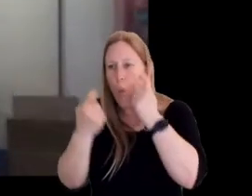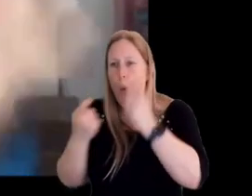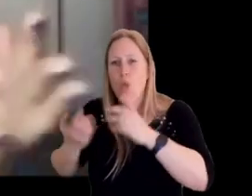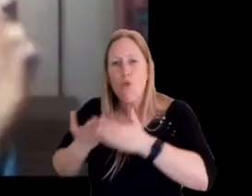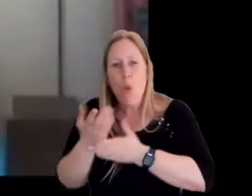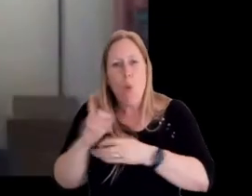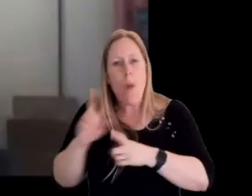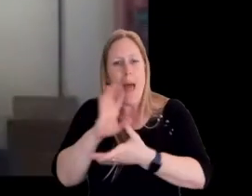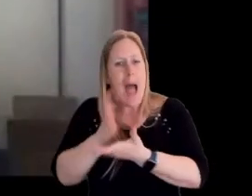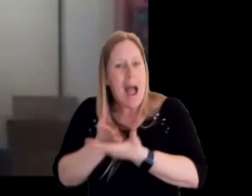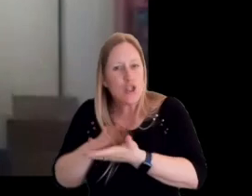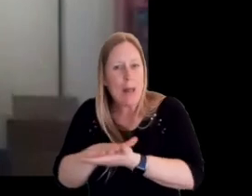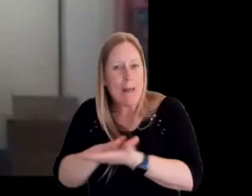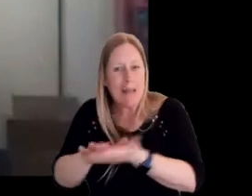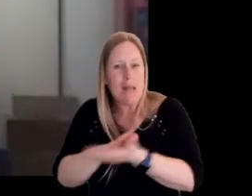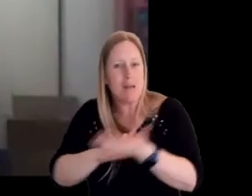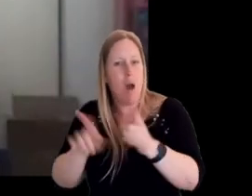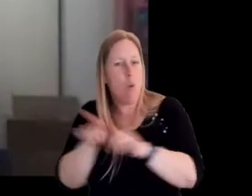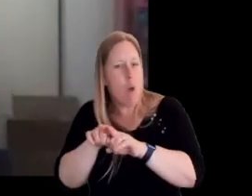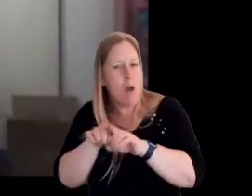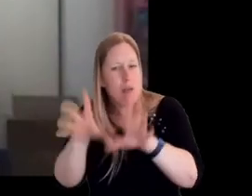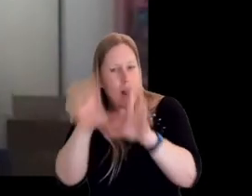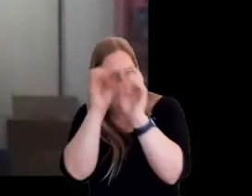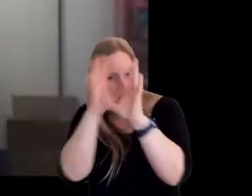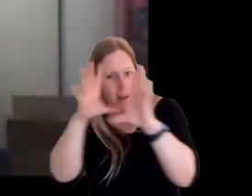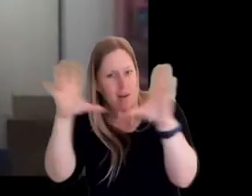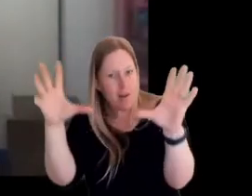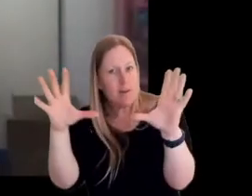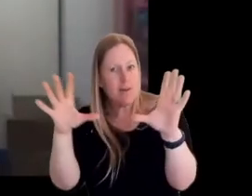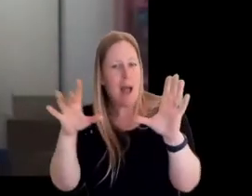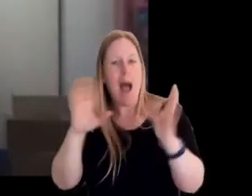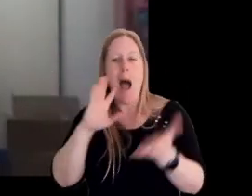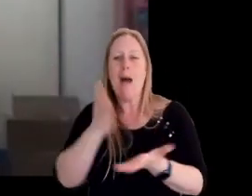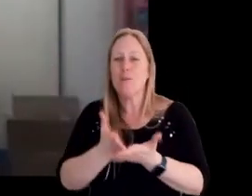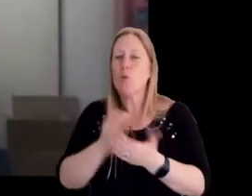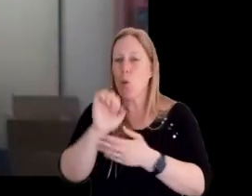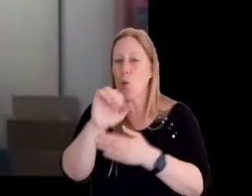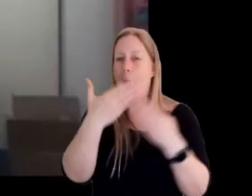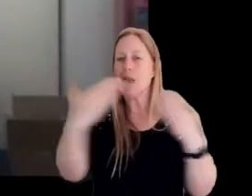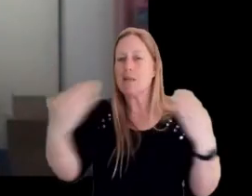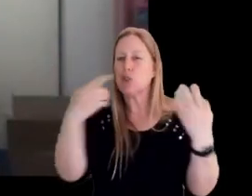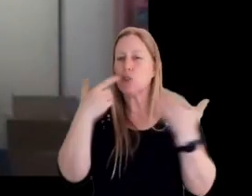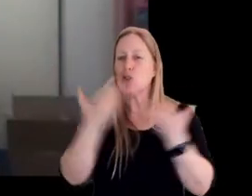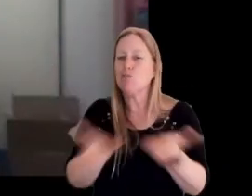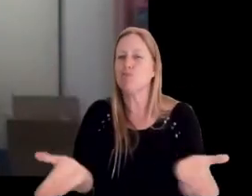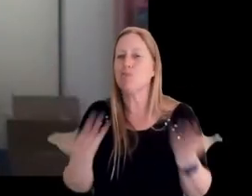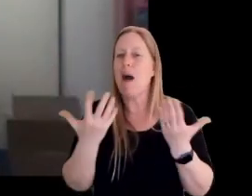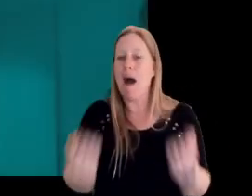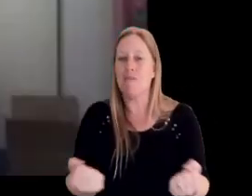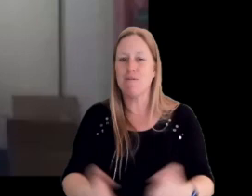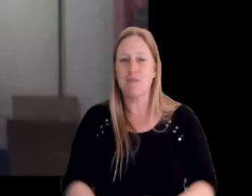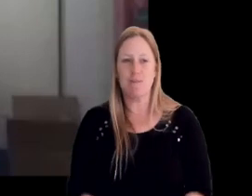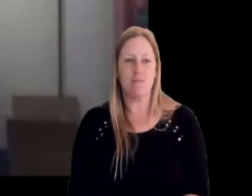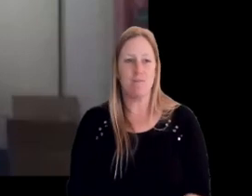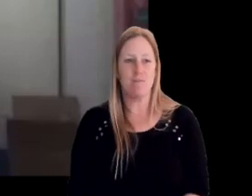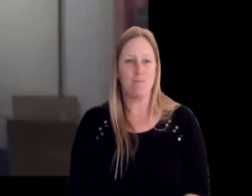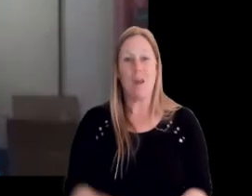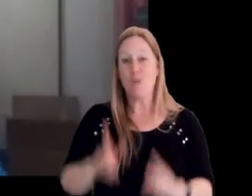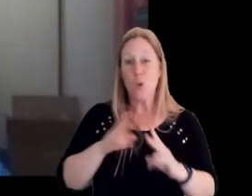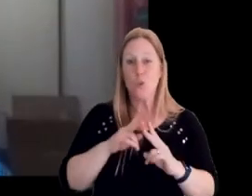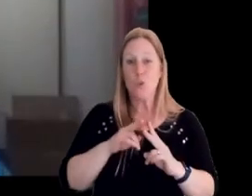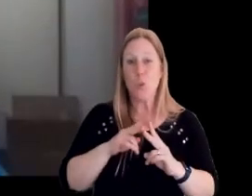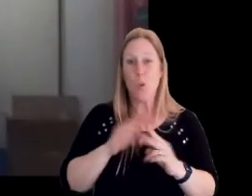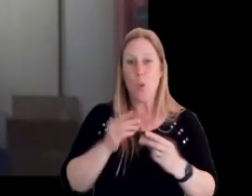like thought through of what that means and what that looks like. And I'm sure that is expressed in the exhibition. So, and we've got a couple